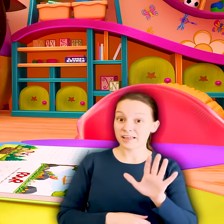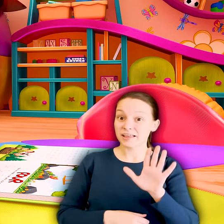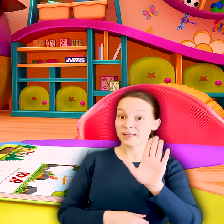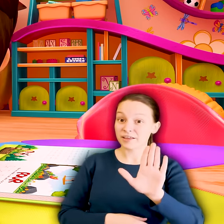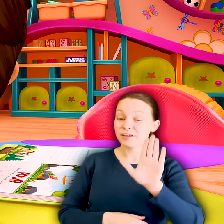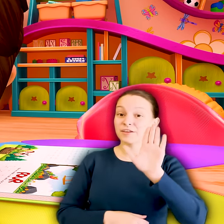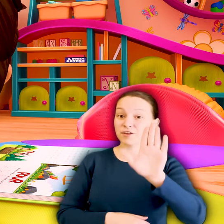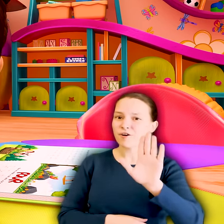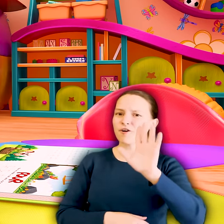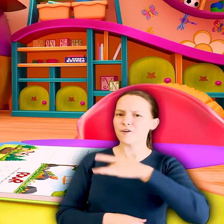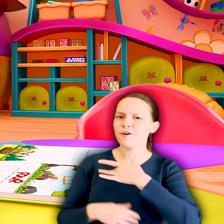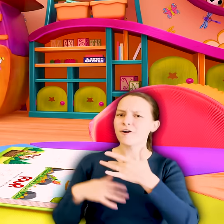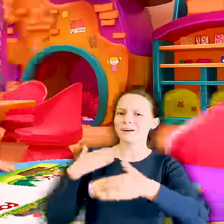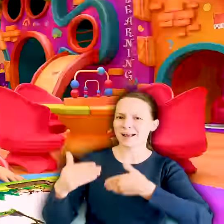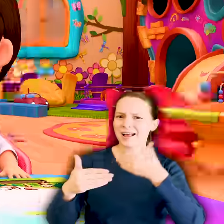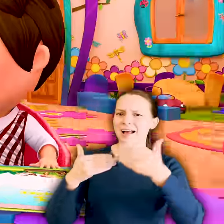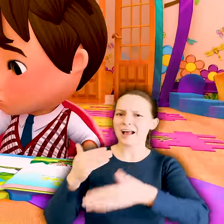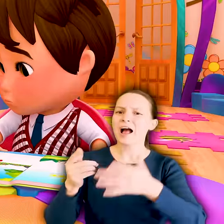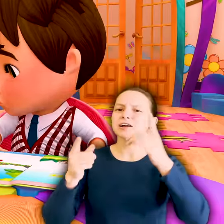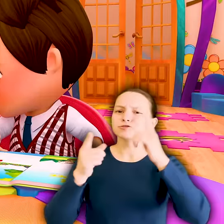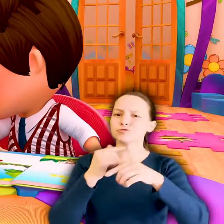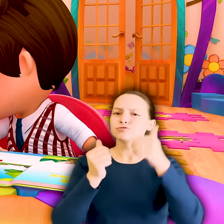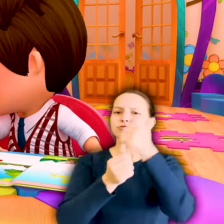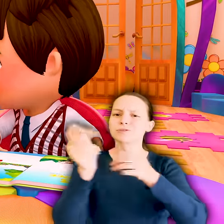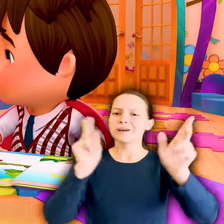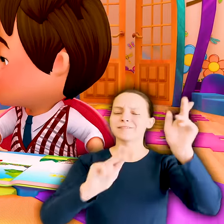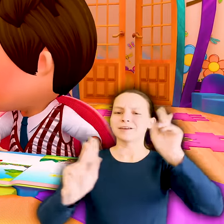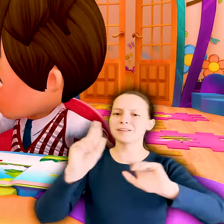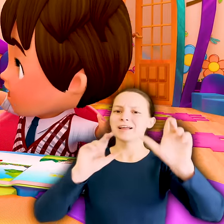and be kind to everyone